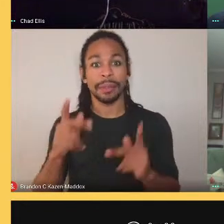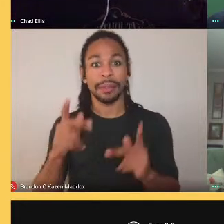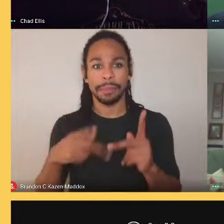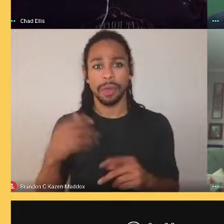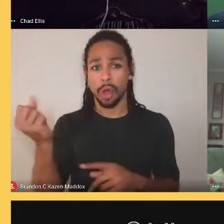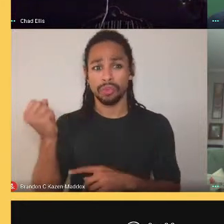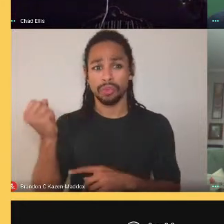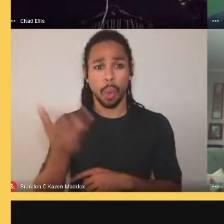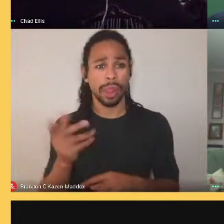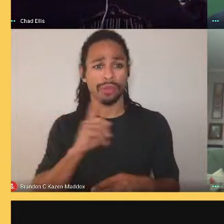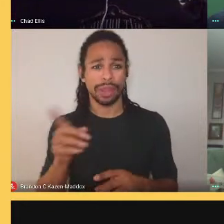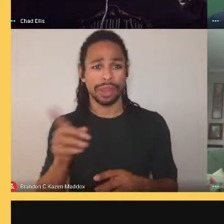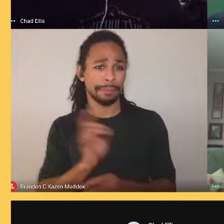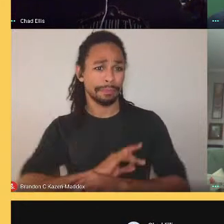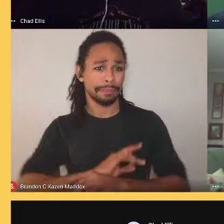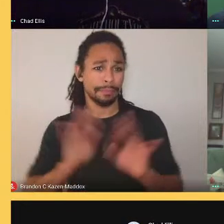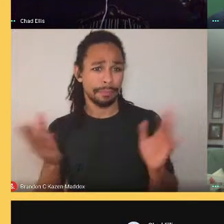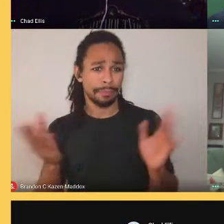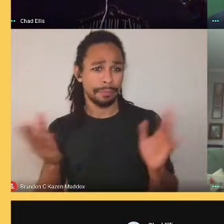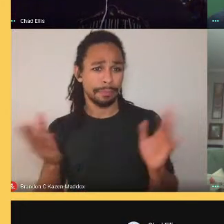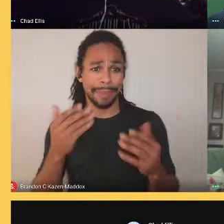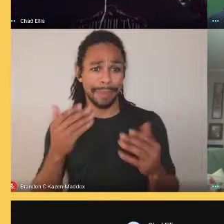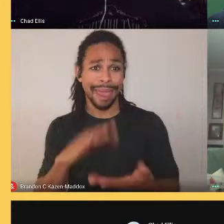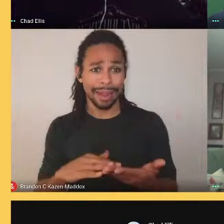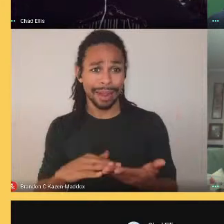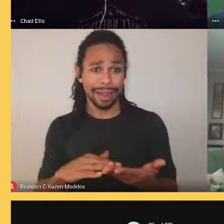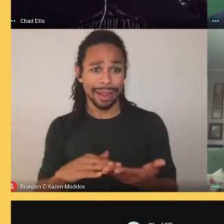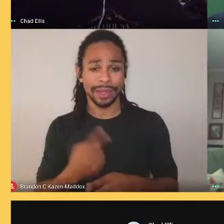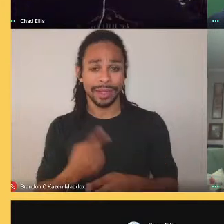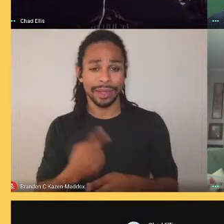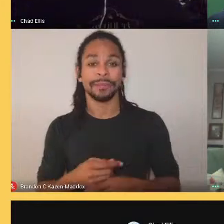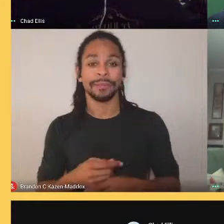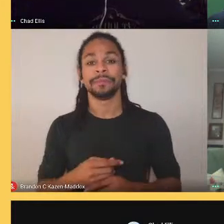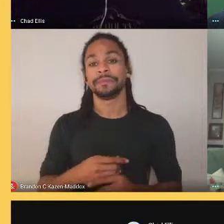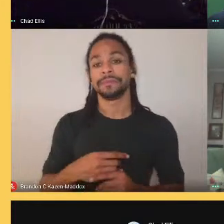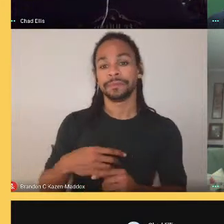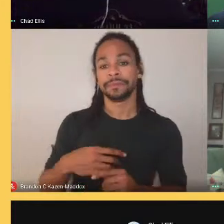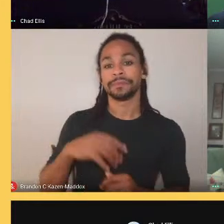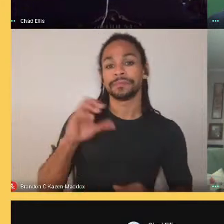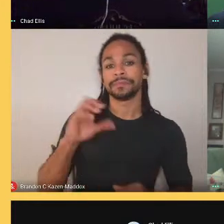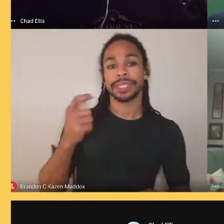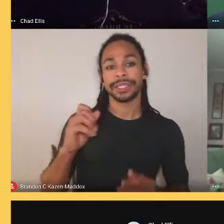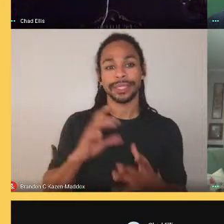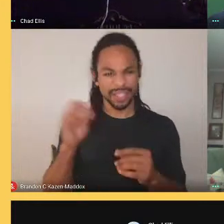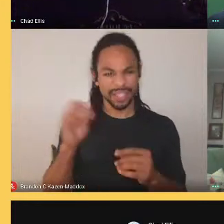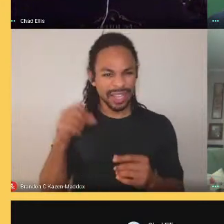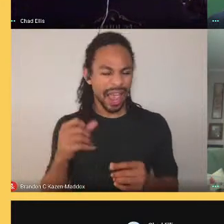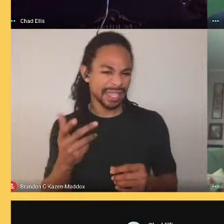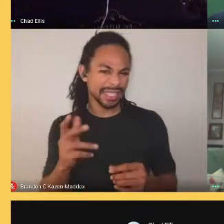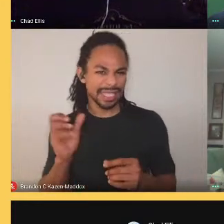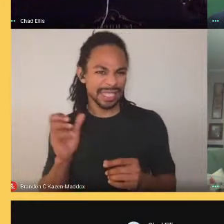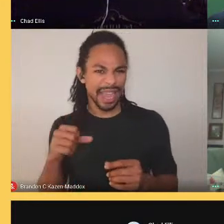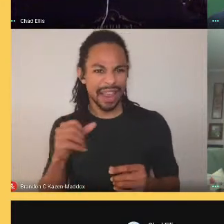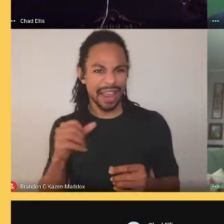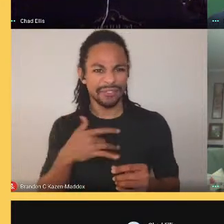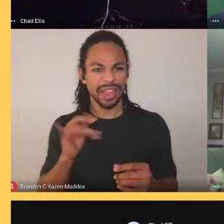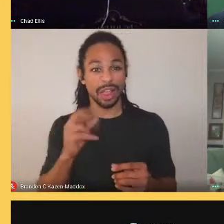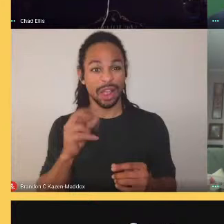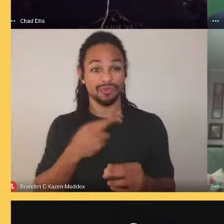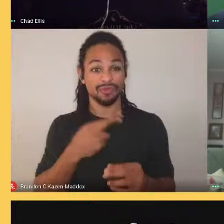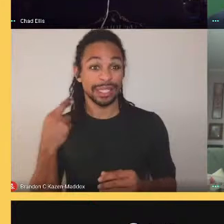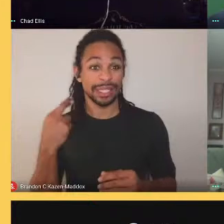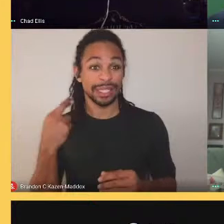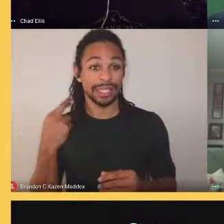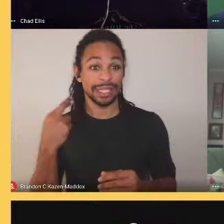risky because there are some areas where it's like it feels like the story would be better if you were